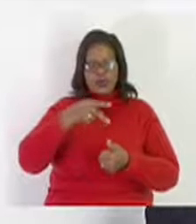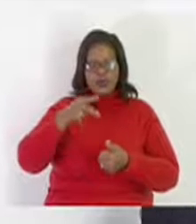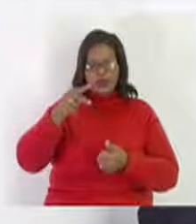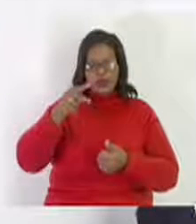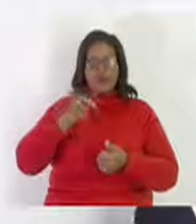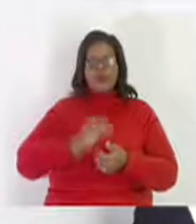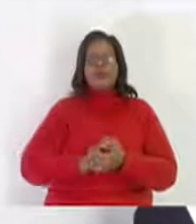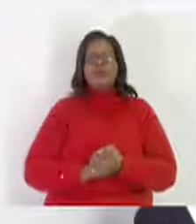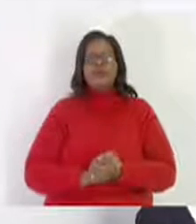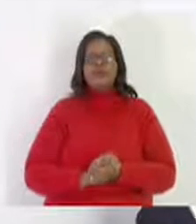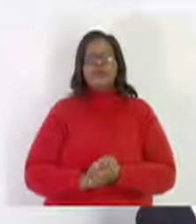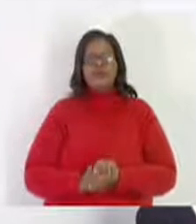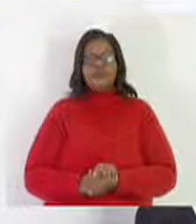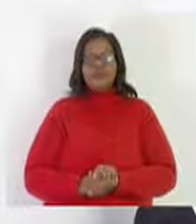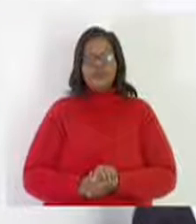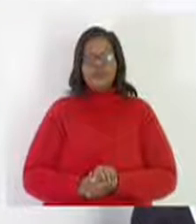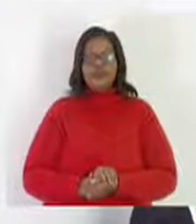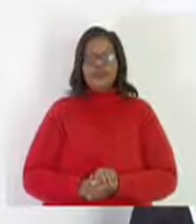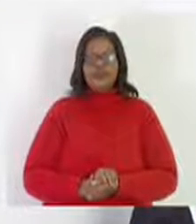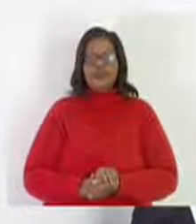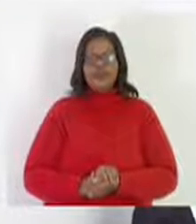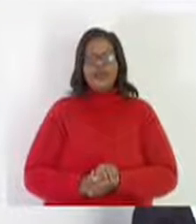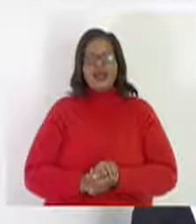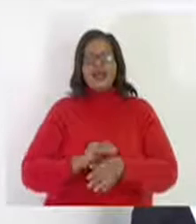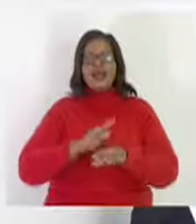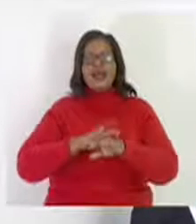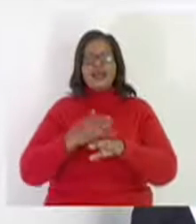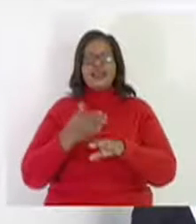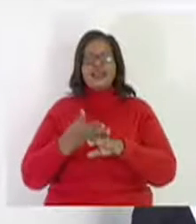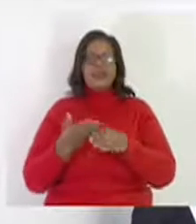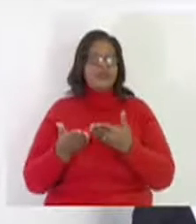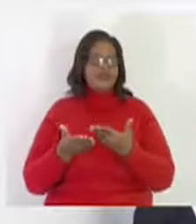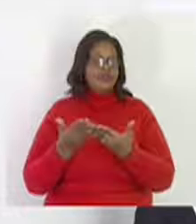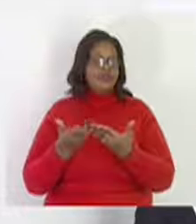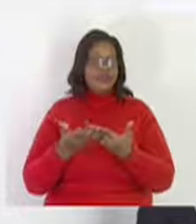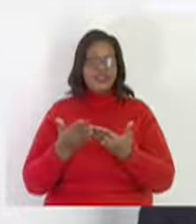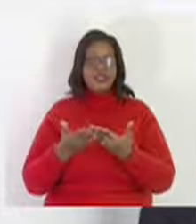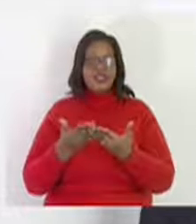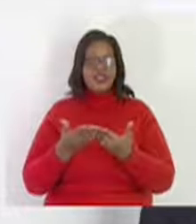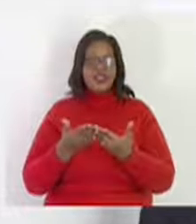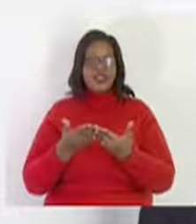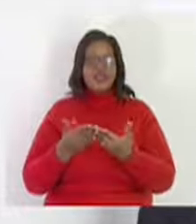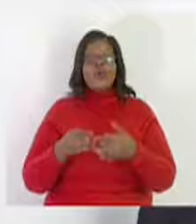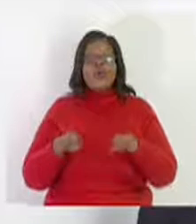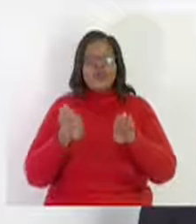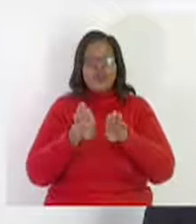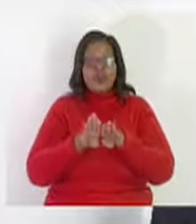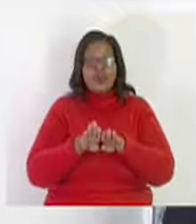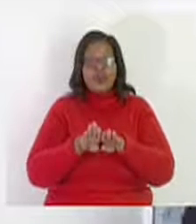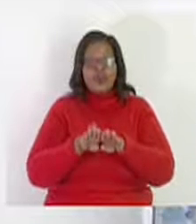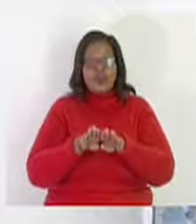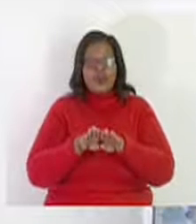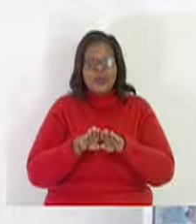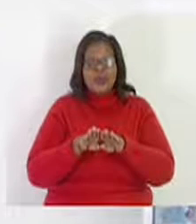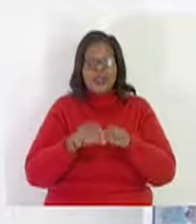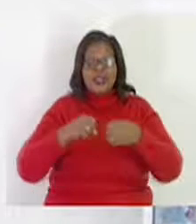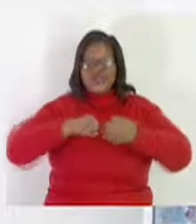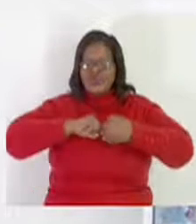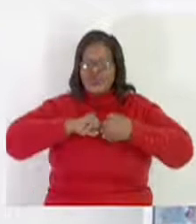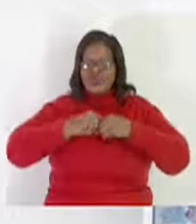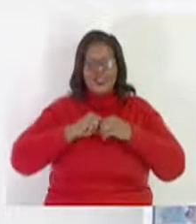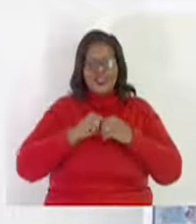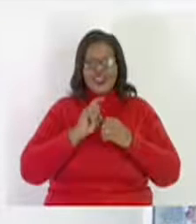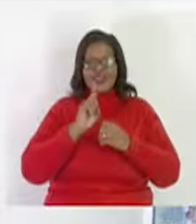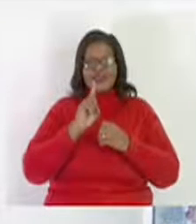So this example is quite easy, and there can be also another challenging one.